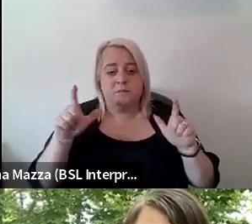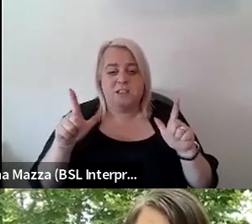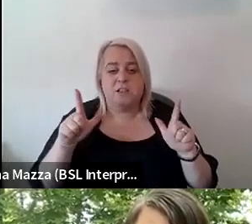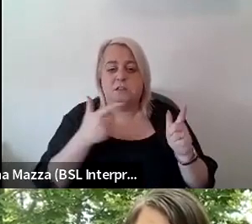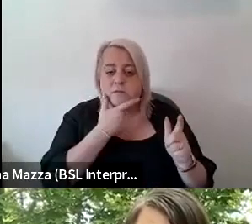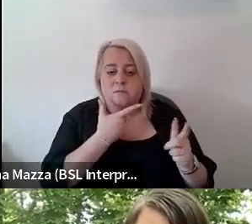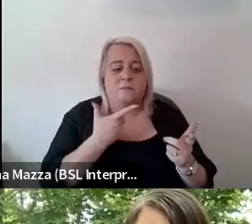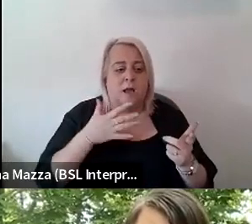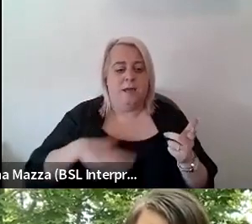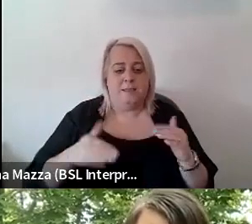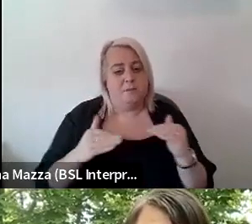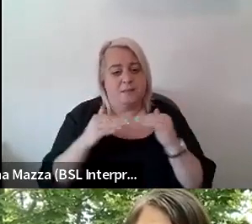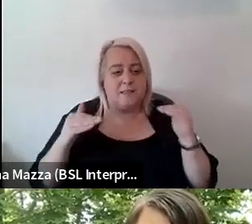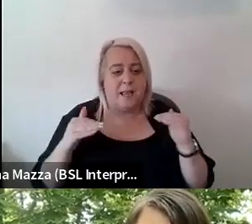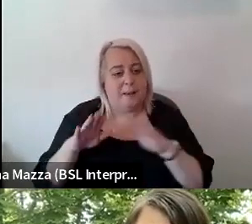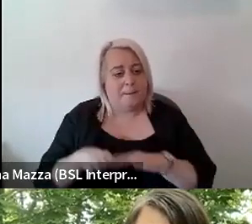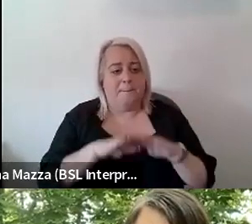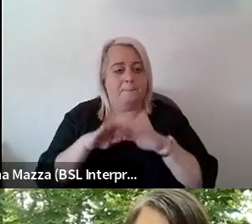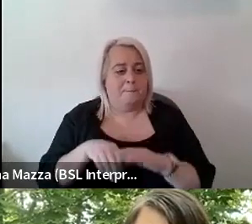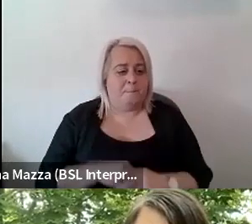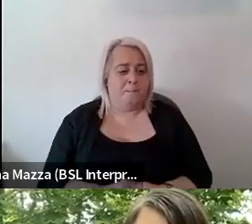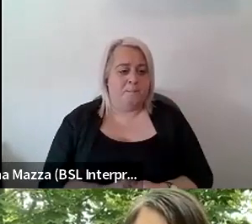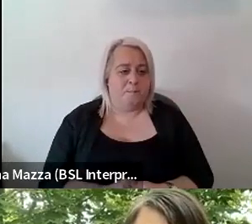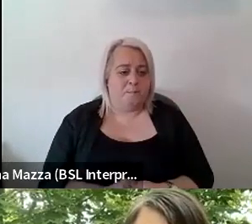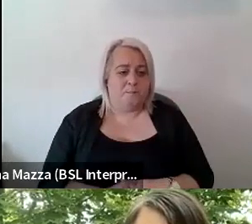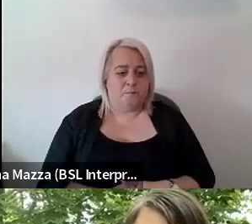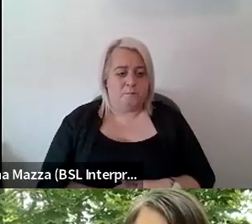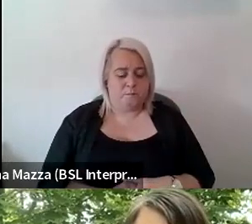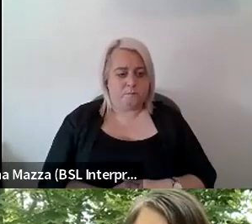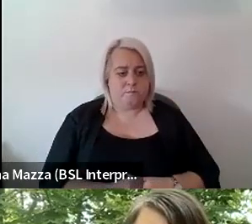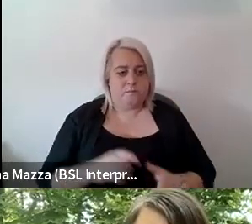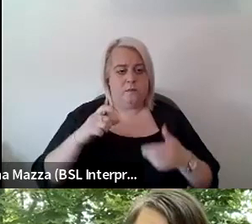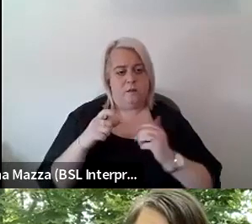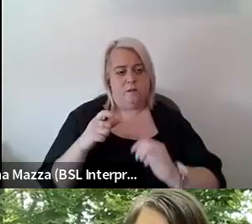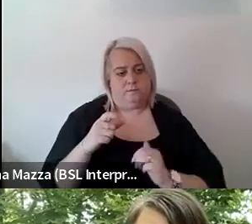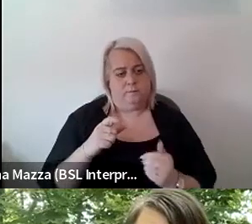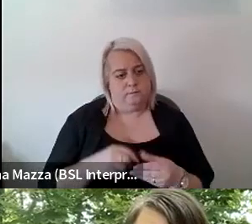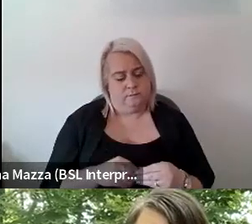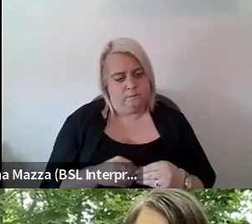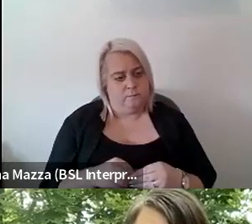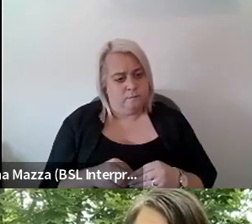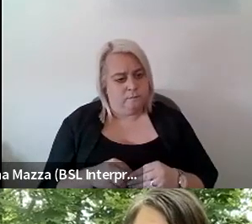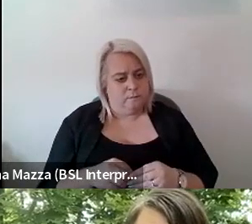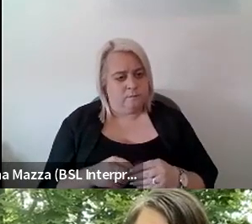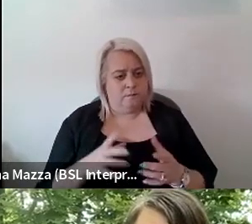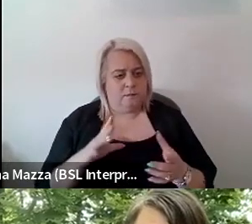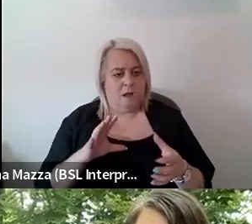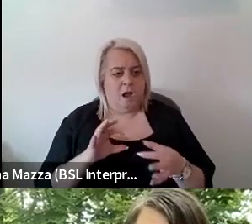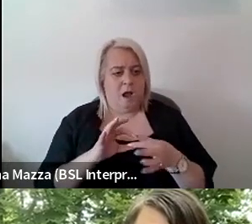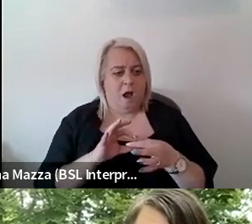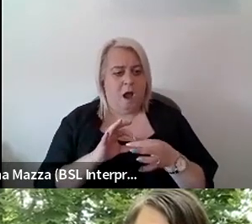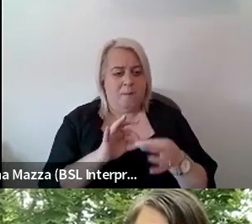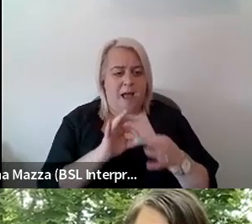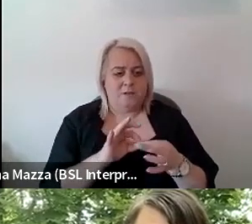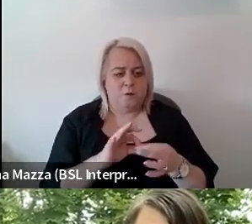of inclusion at all. Does that apply to quite often on websites? You have, I have personal views on